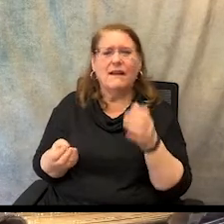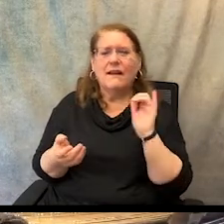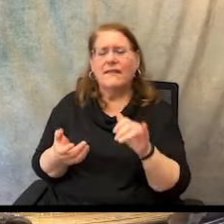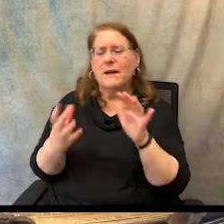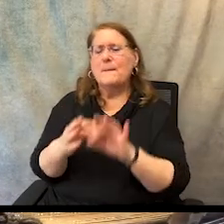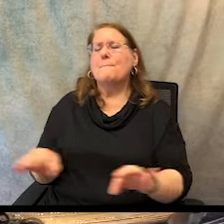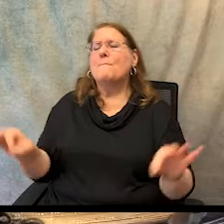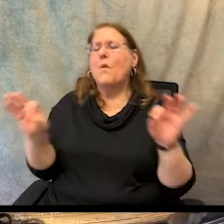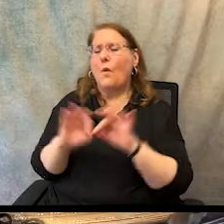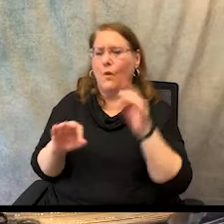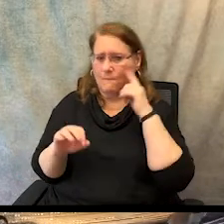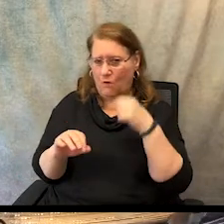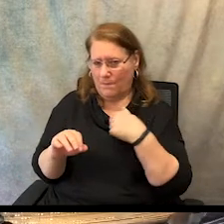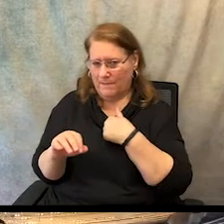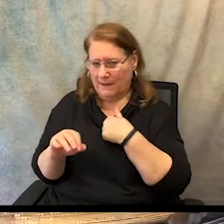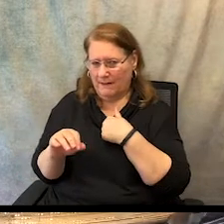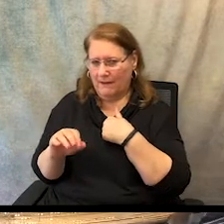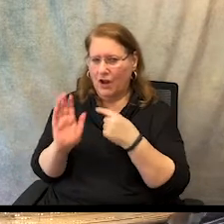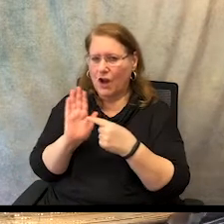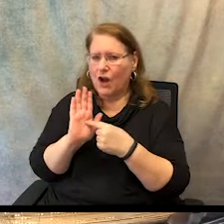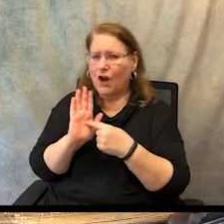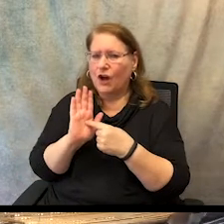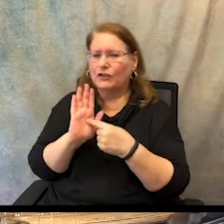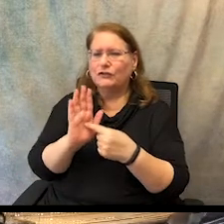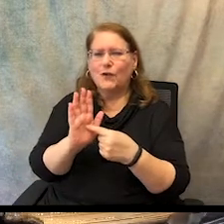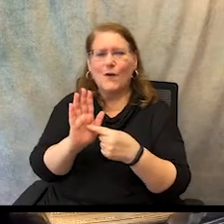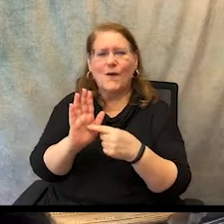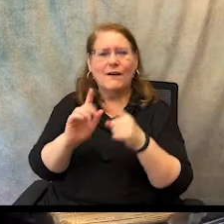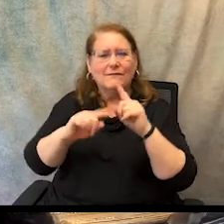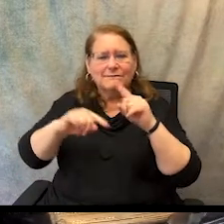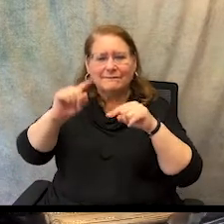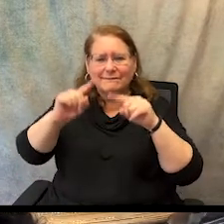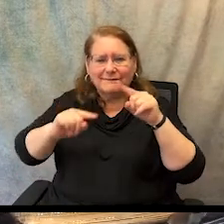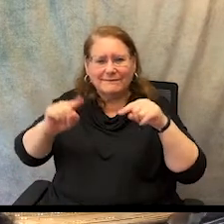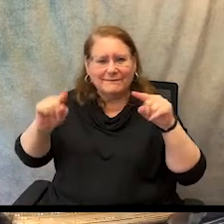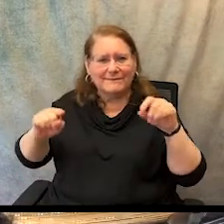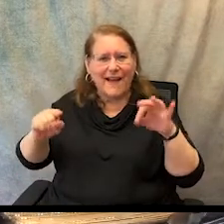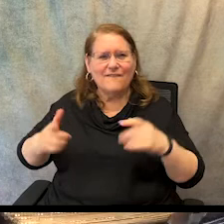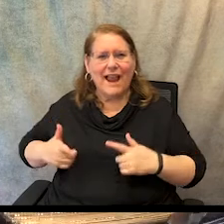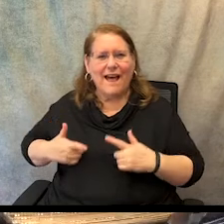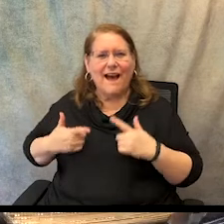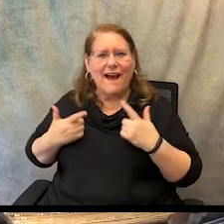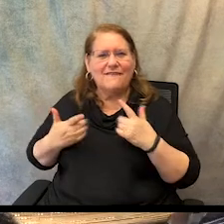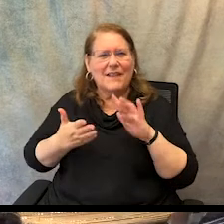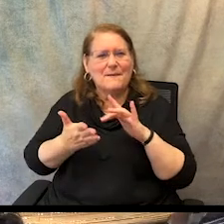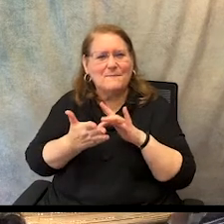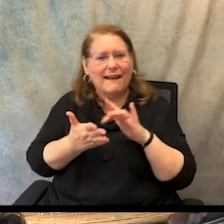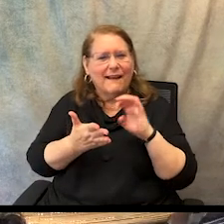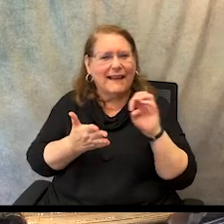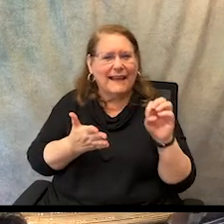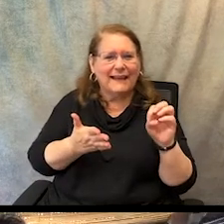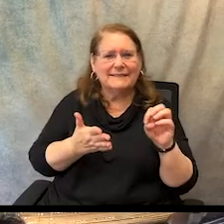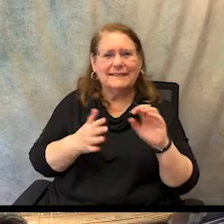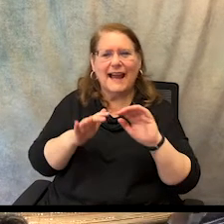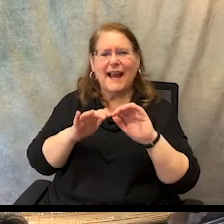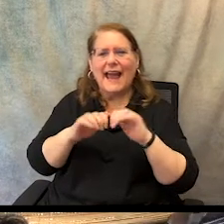that was important for me to show this mosaic of life in Middle East